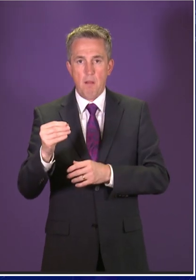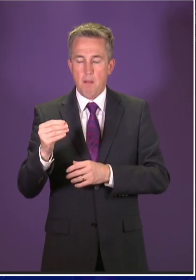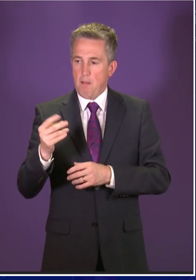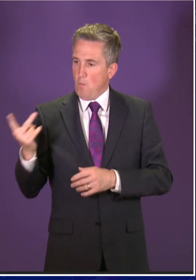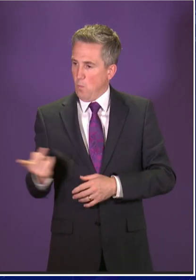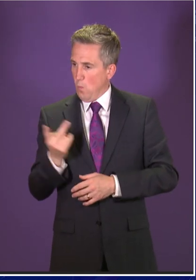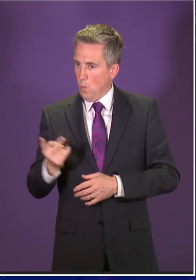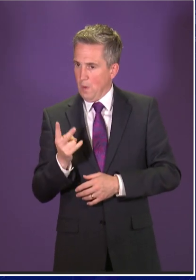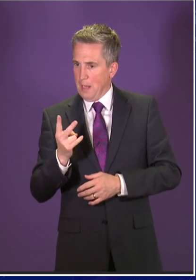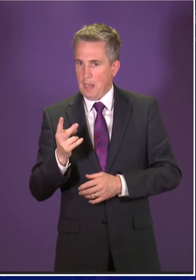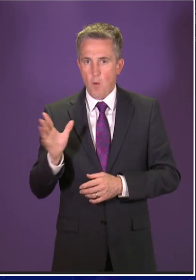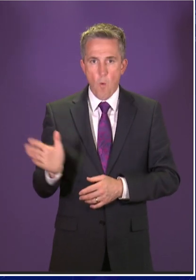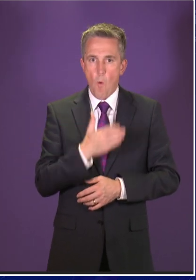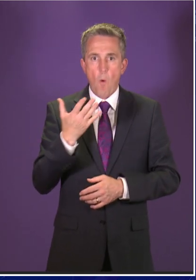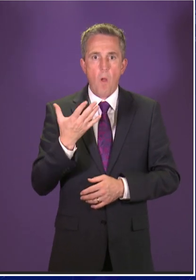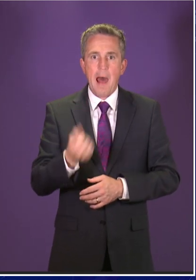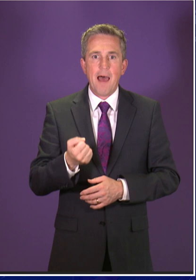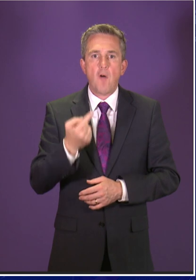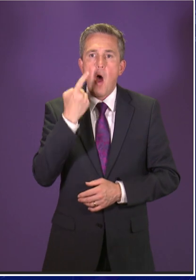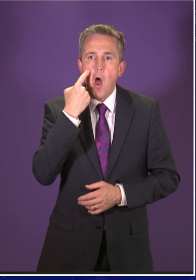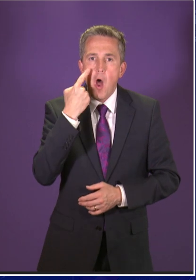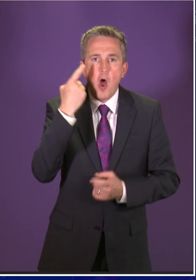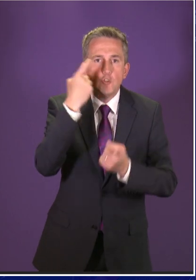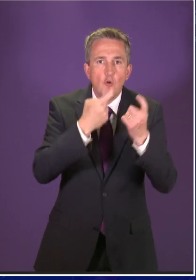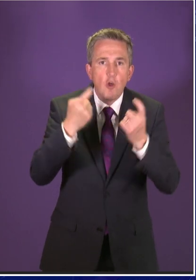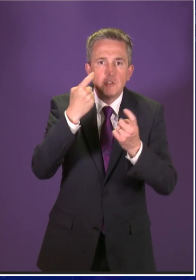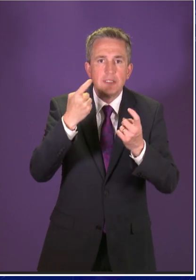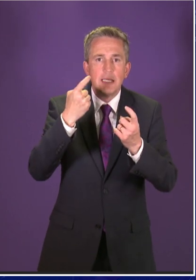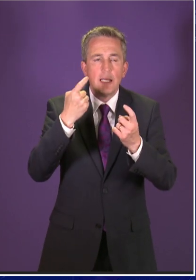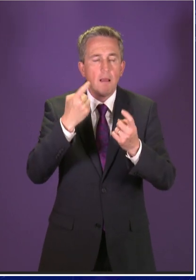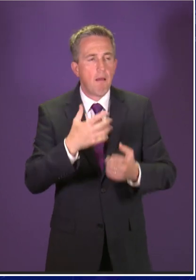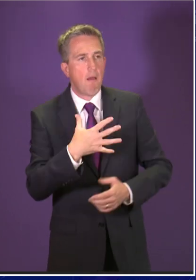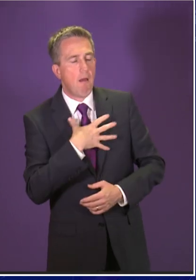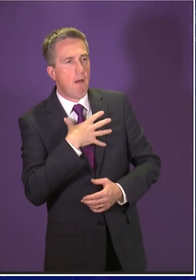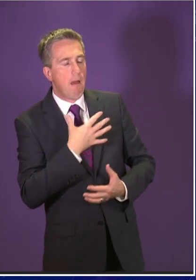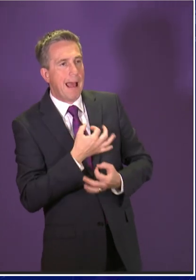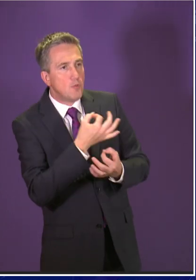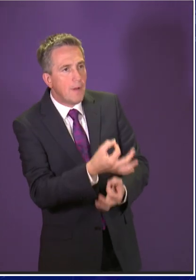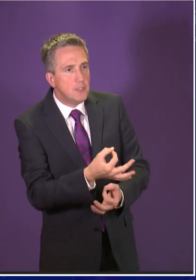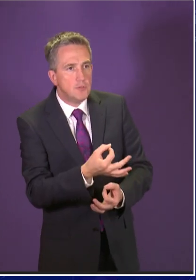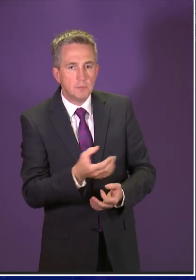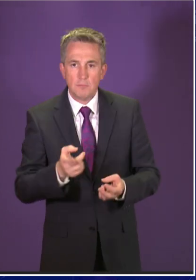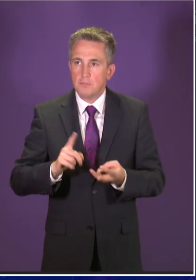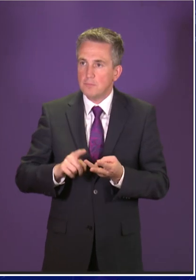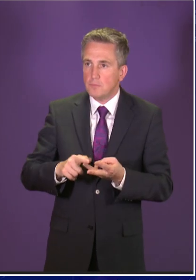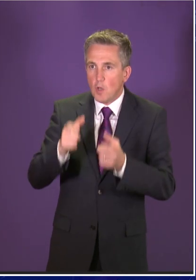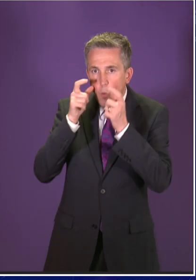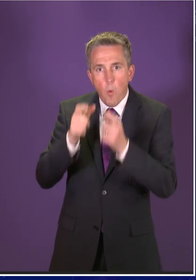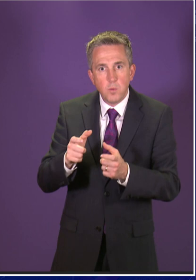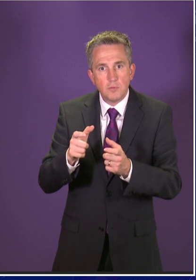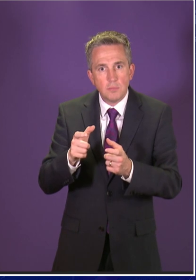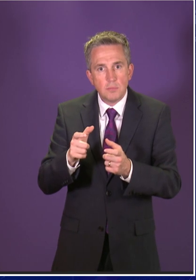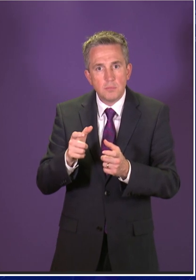similar psychological needs based on curiosity, admiration, caution, and inspiration.